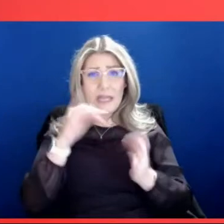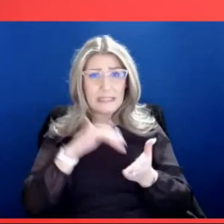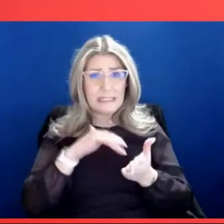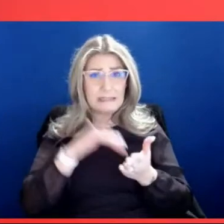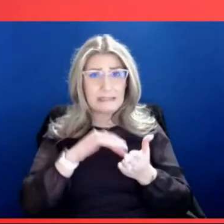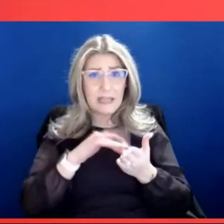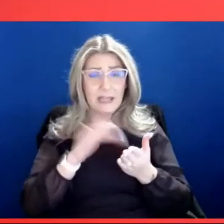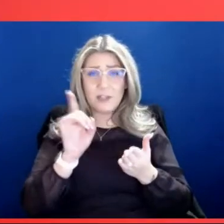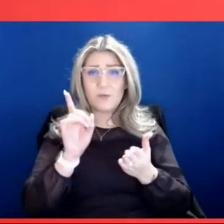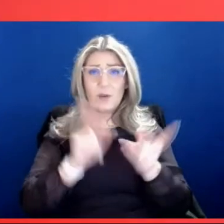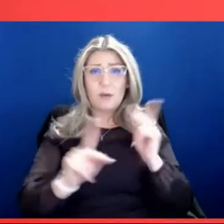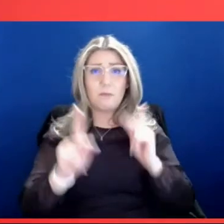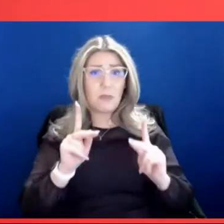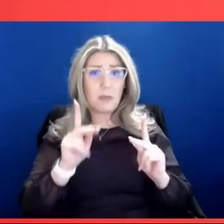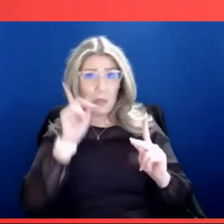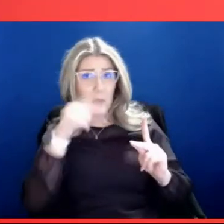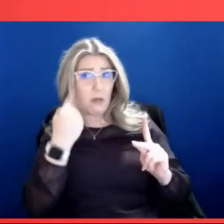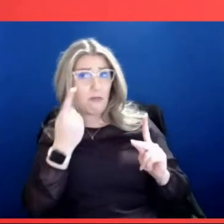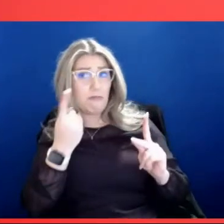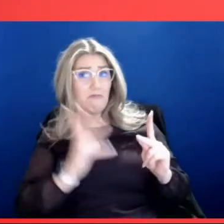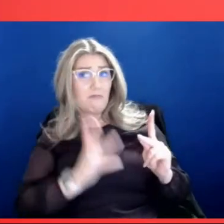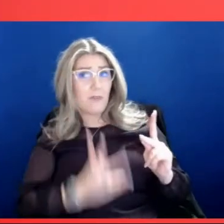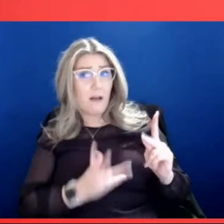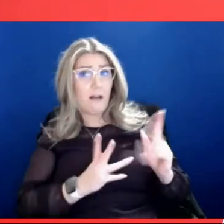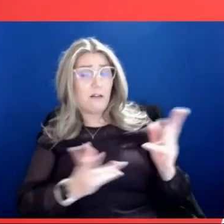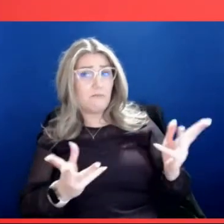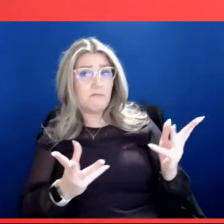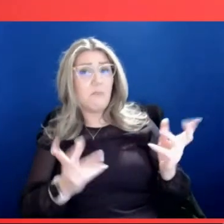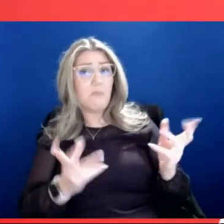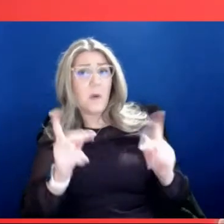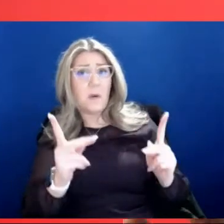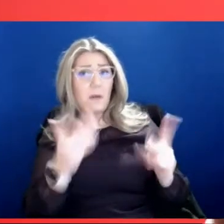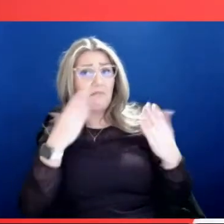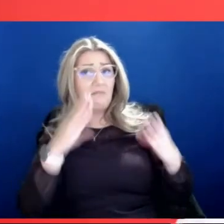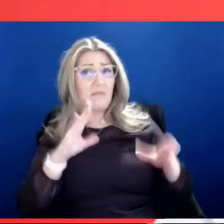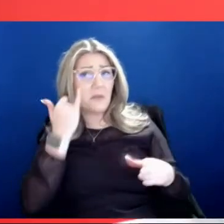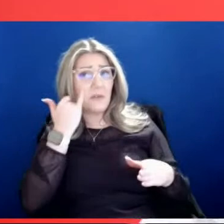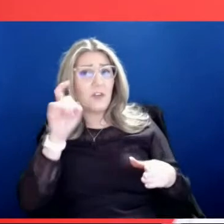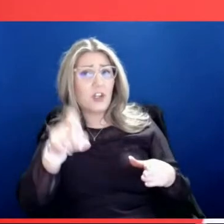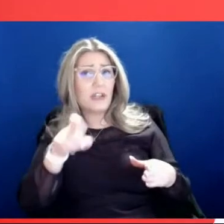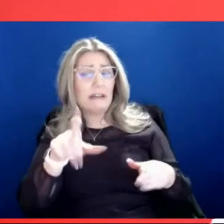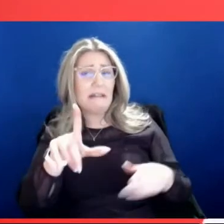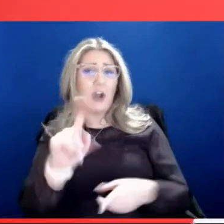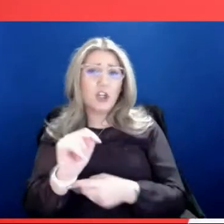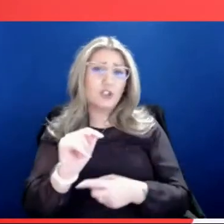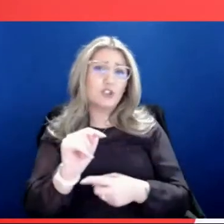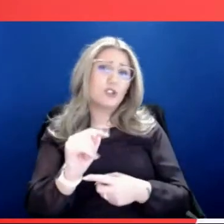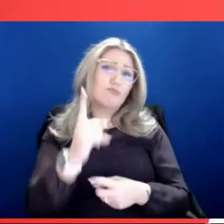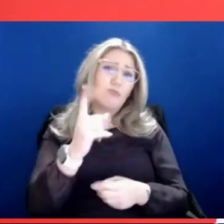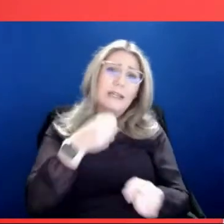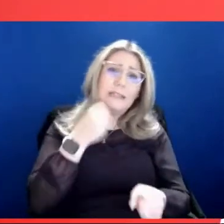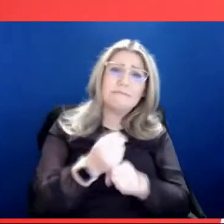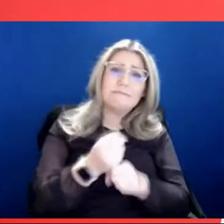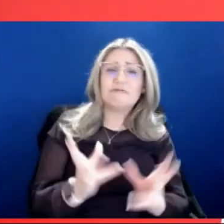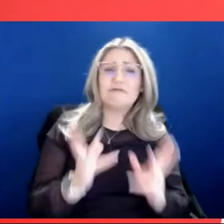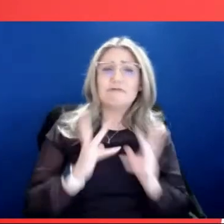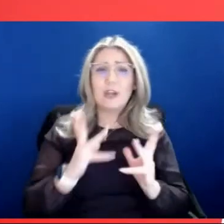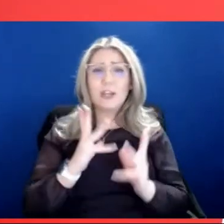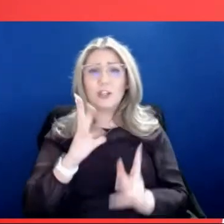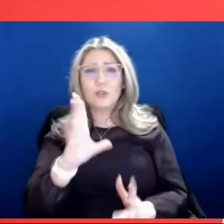looking fine and they said, okay, well, we don't know that you need this long term. You're out for a year, maybe your heart,